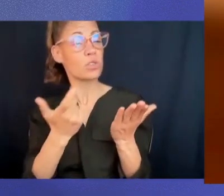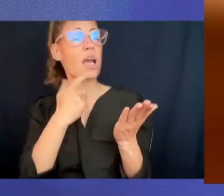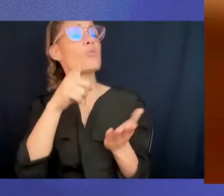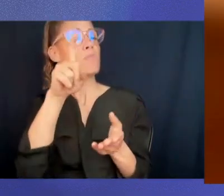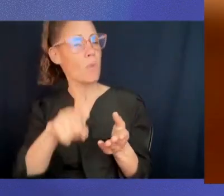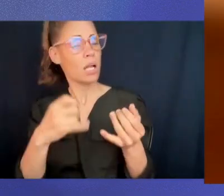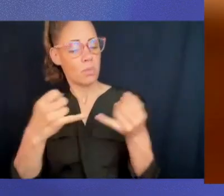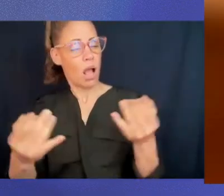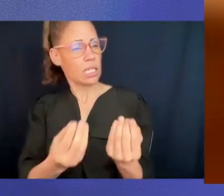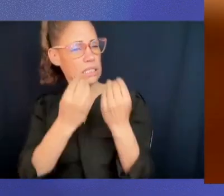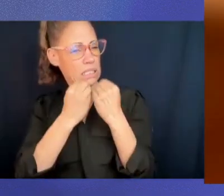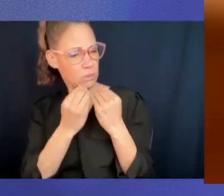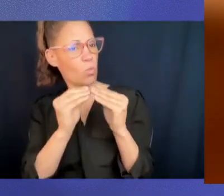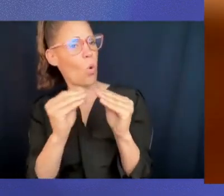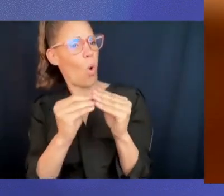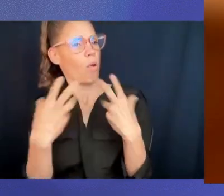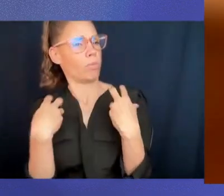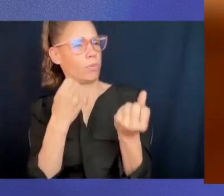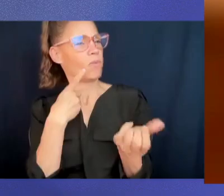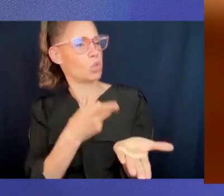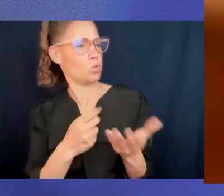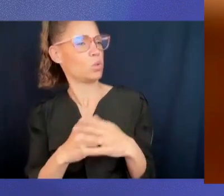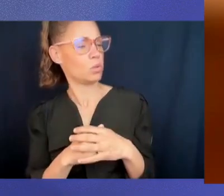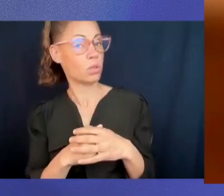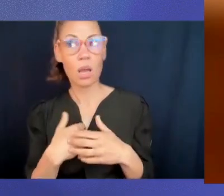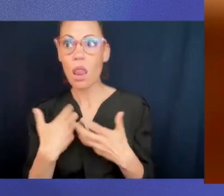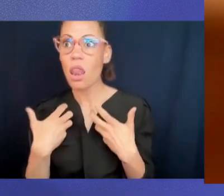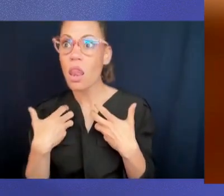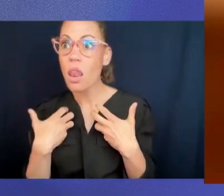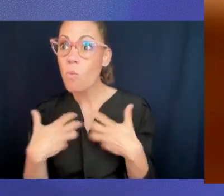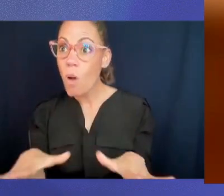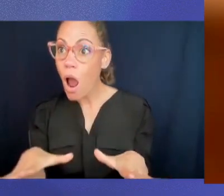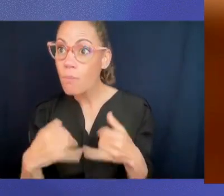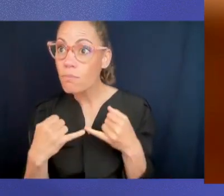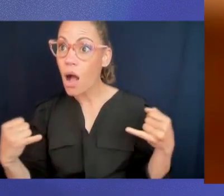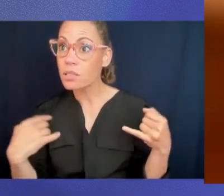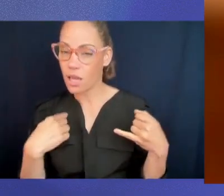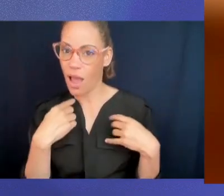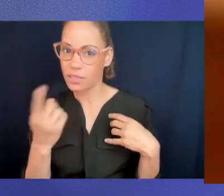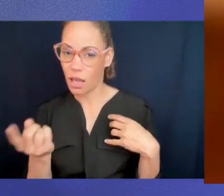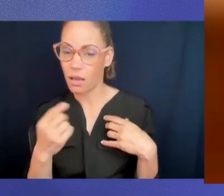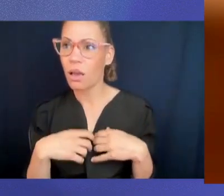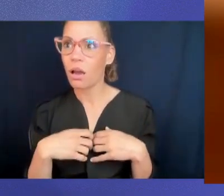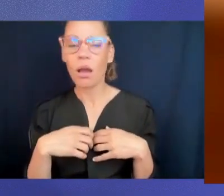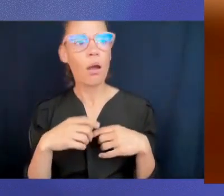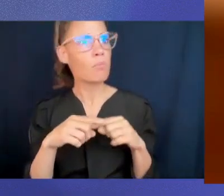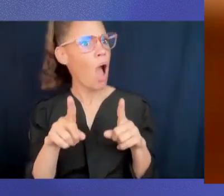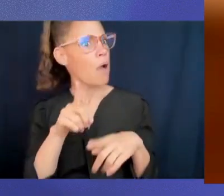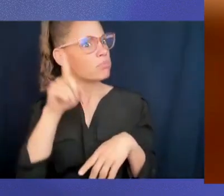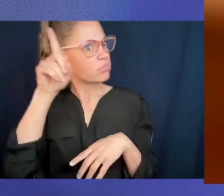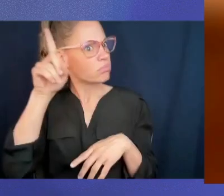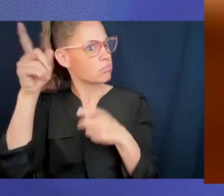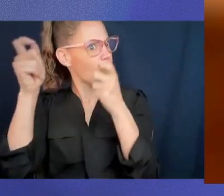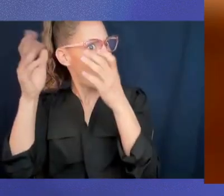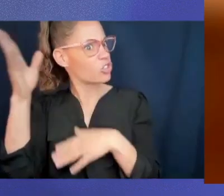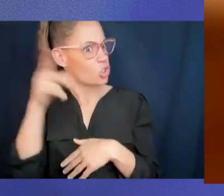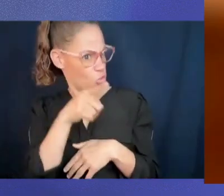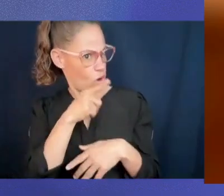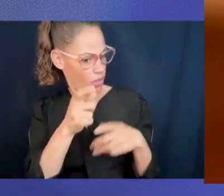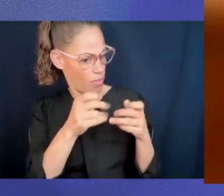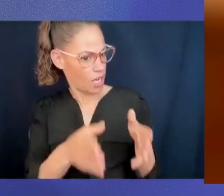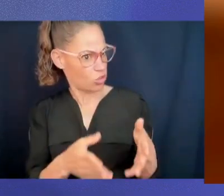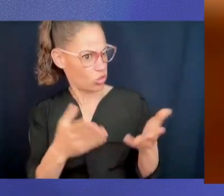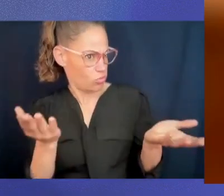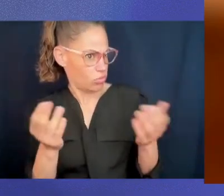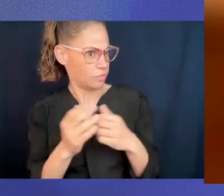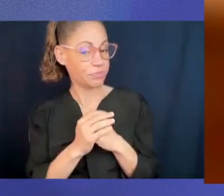It's better for you. I don't want the pasta, I said, but he's the manager and you are not. Now think about it.